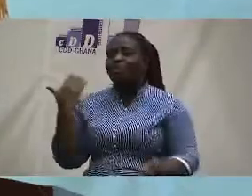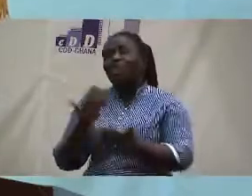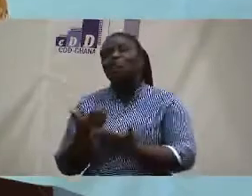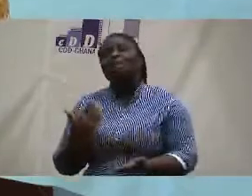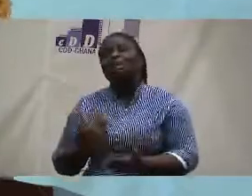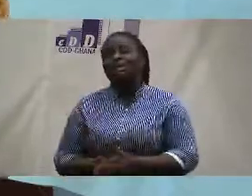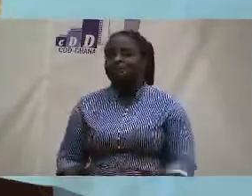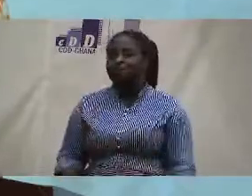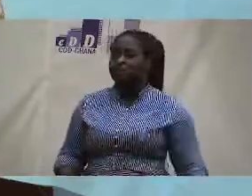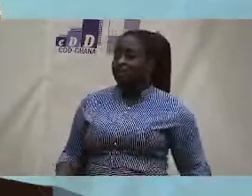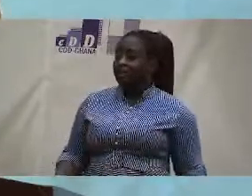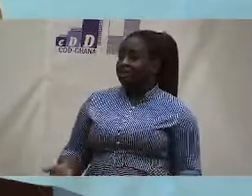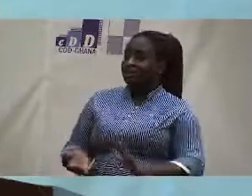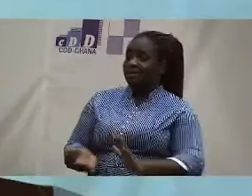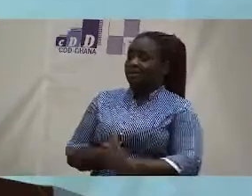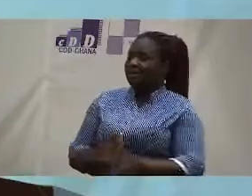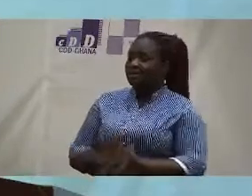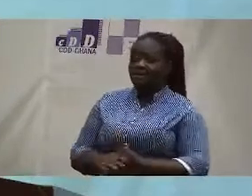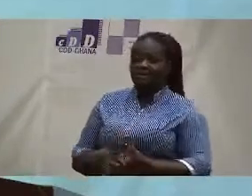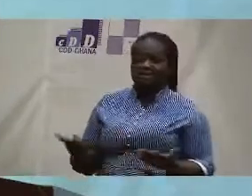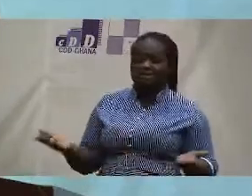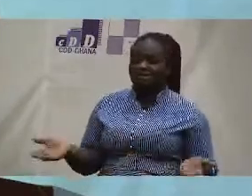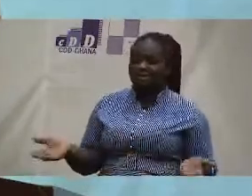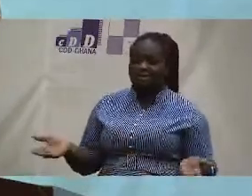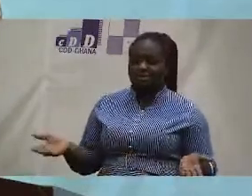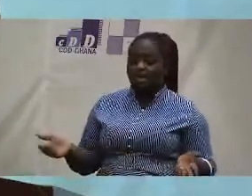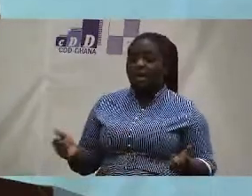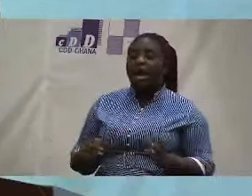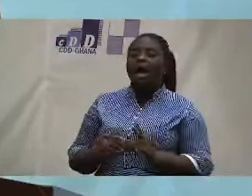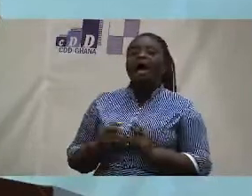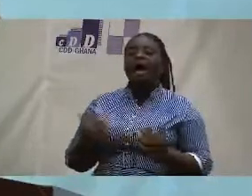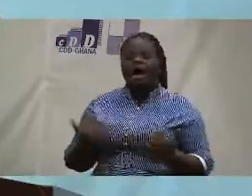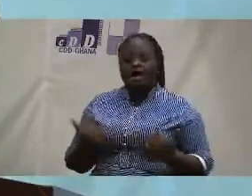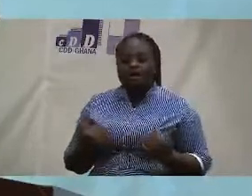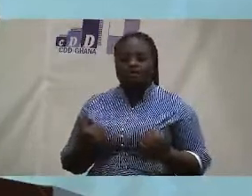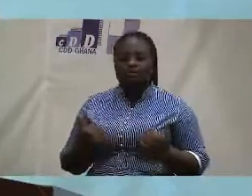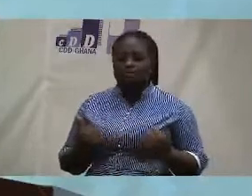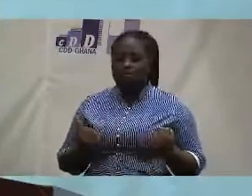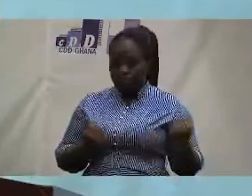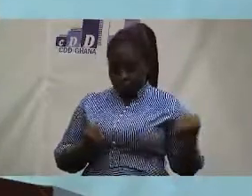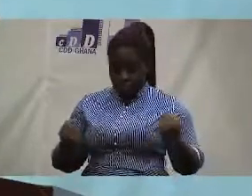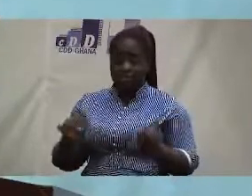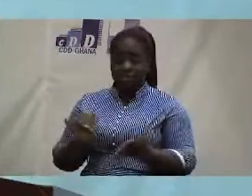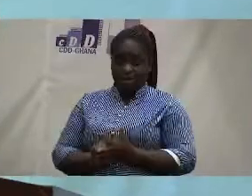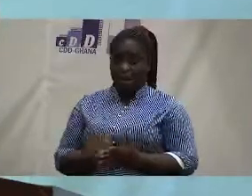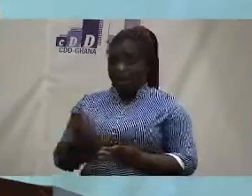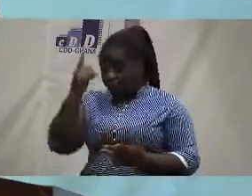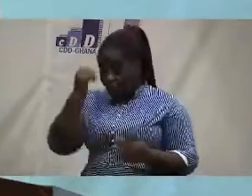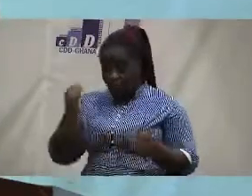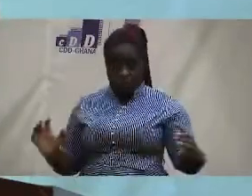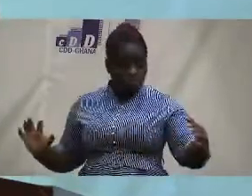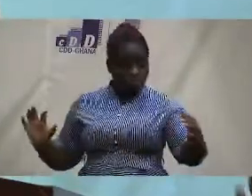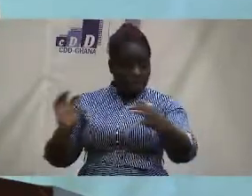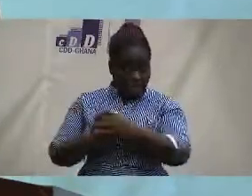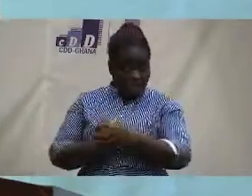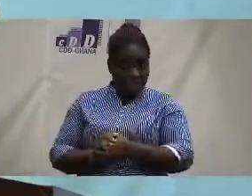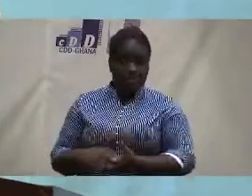them. There seems to be a lackage. We have to awaken that, because together we